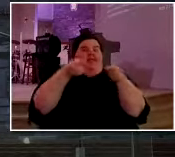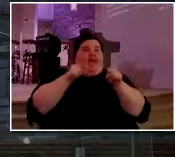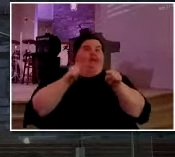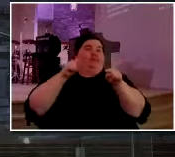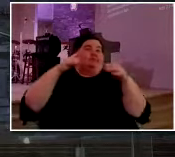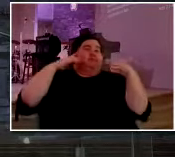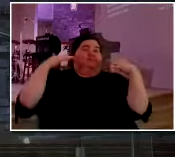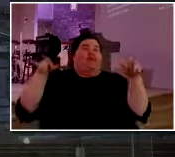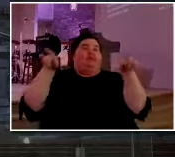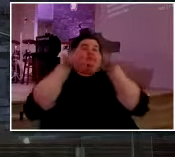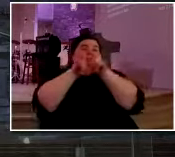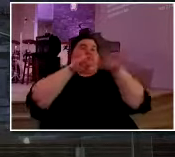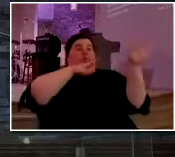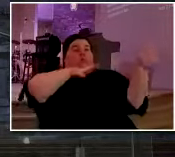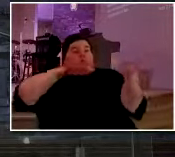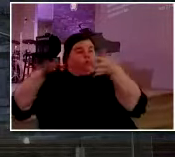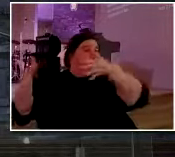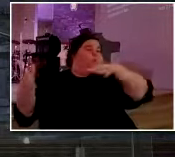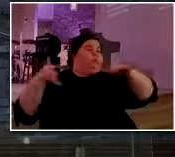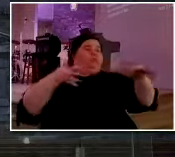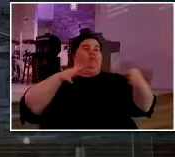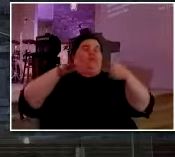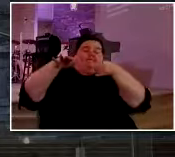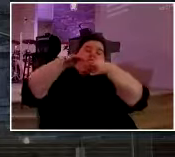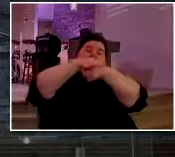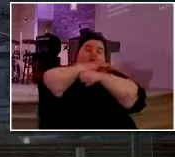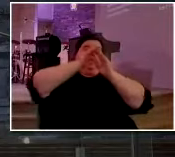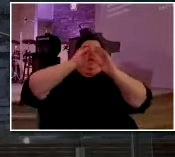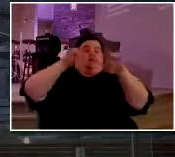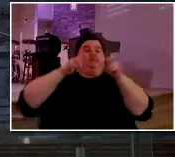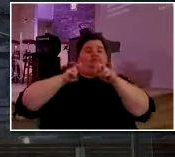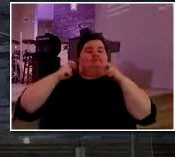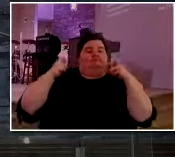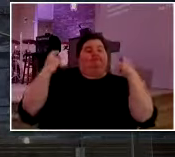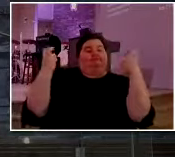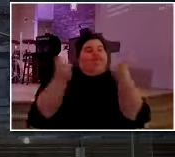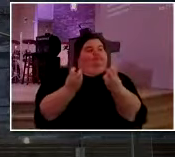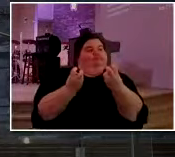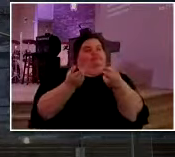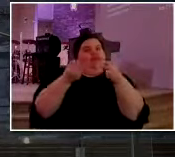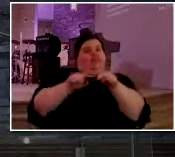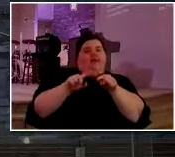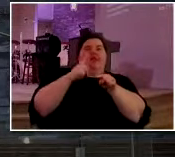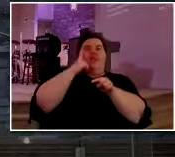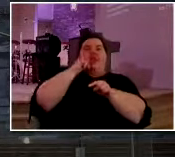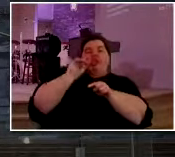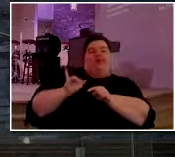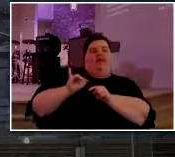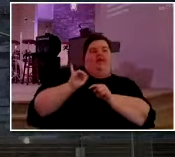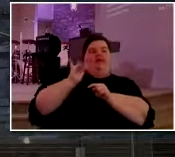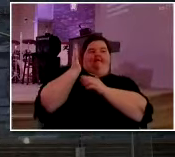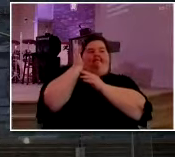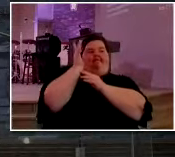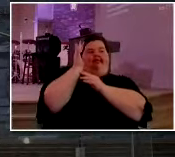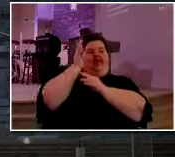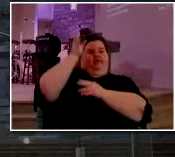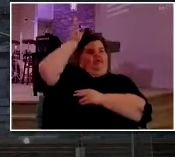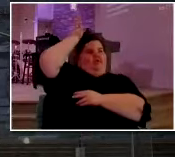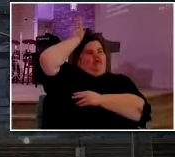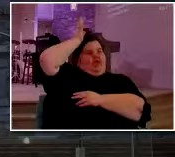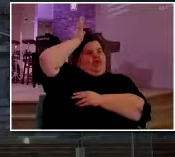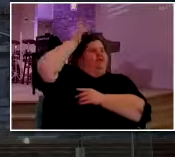mighty wind. And it filled all the house where they were sitting. And there appeared unto them cloven tongues like as of fire.